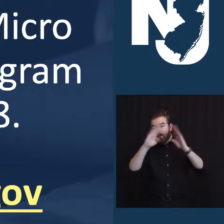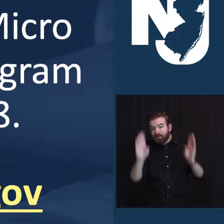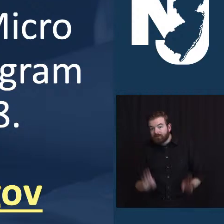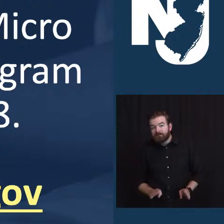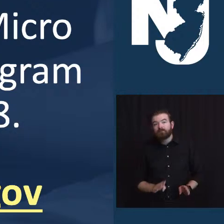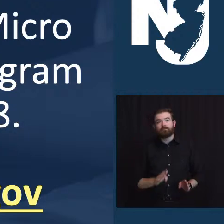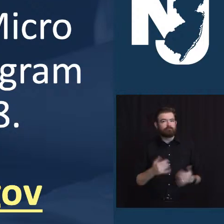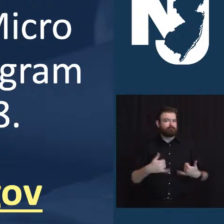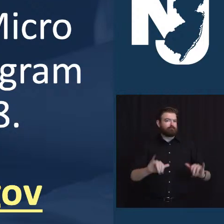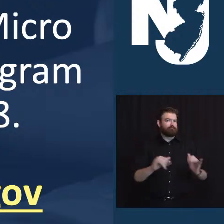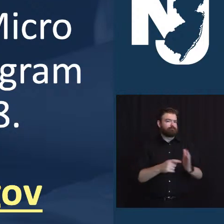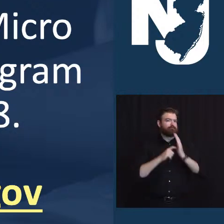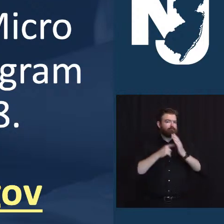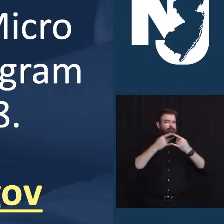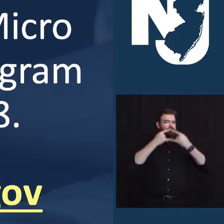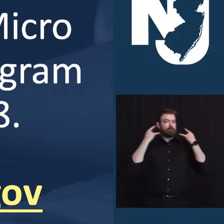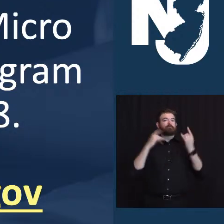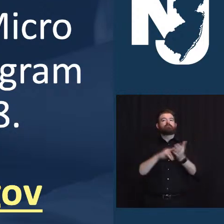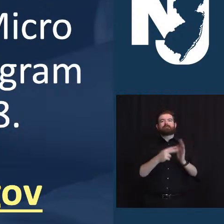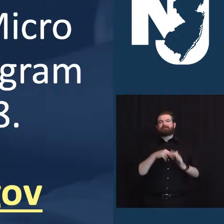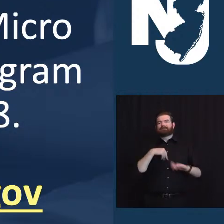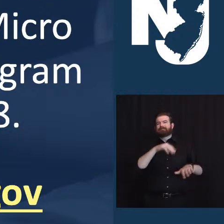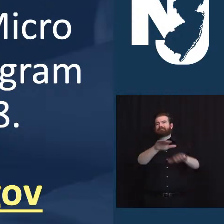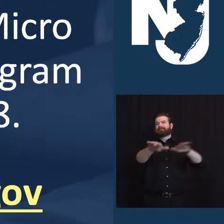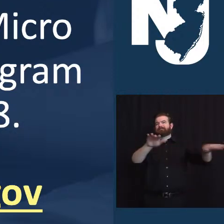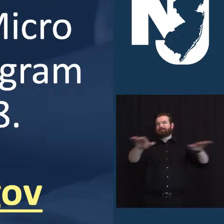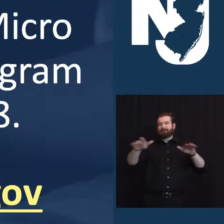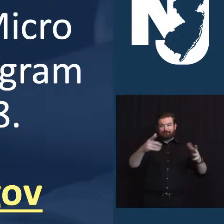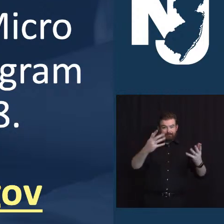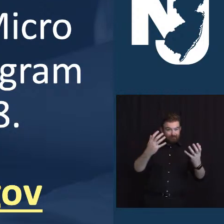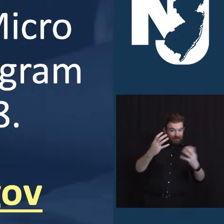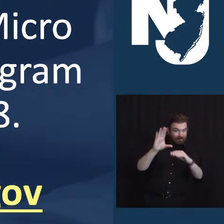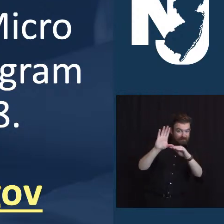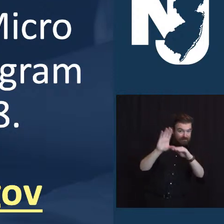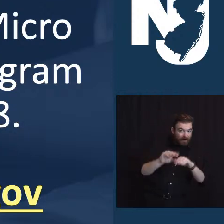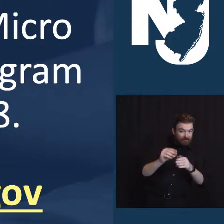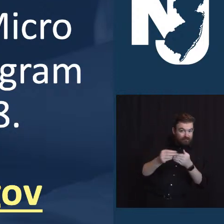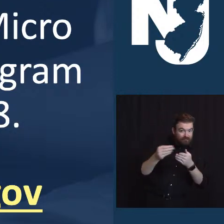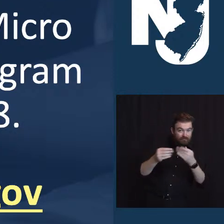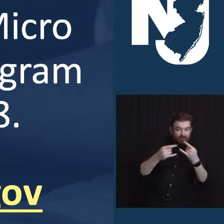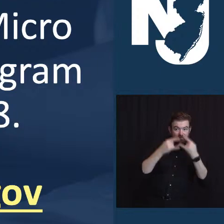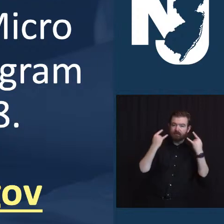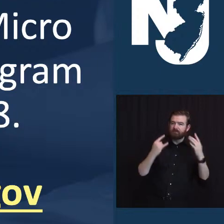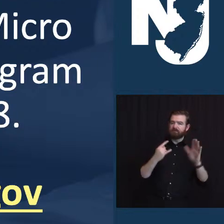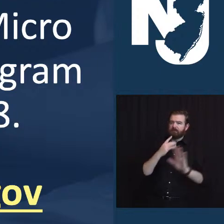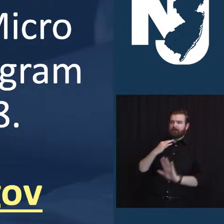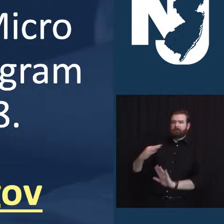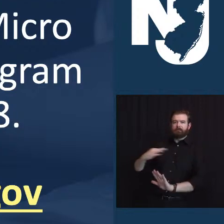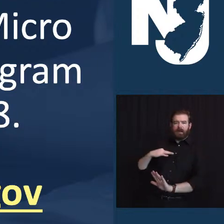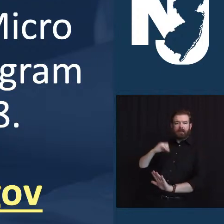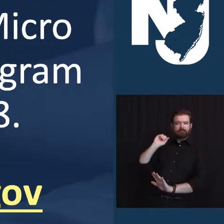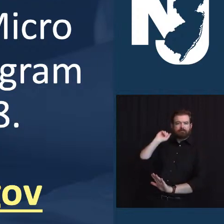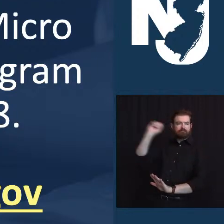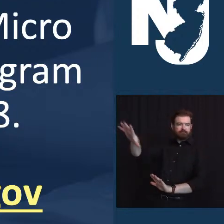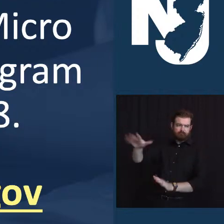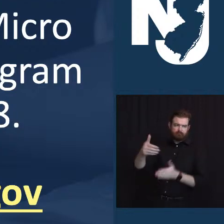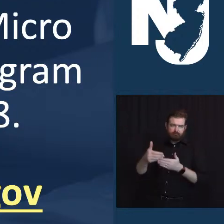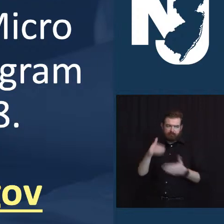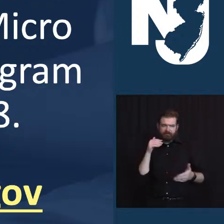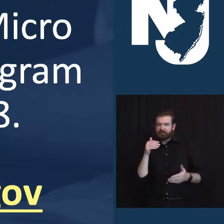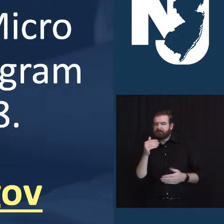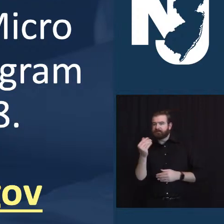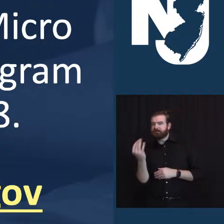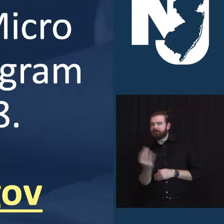opportunity for those employers to stock up on masks or other PPE for their employees. Since